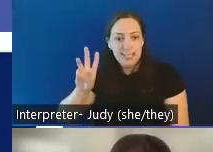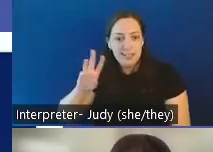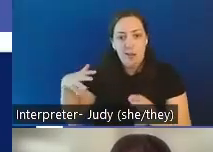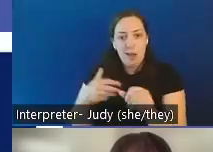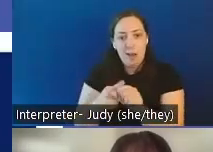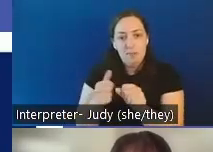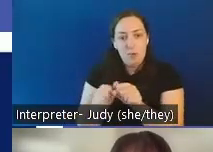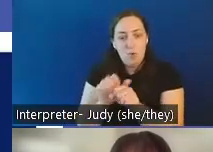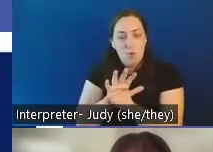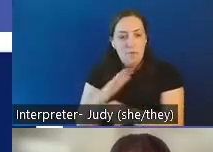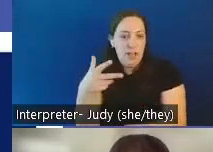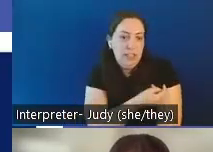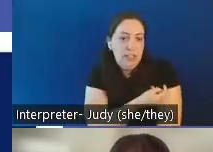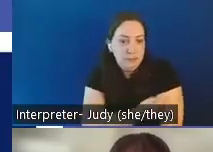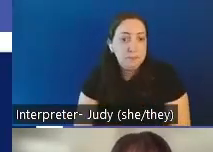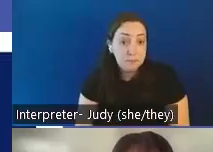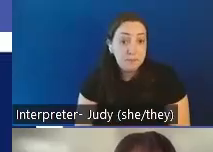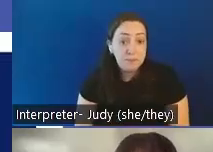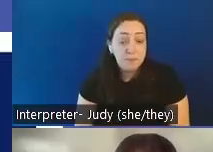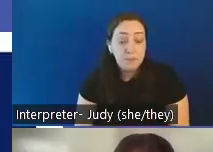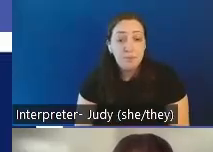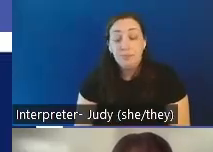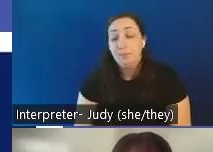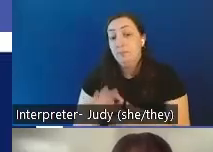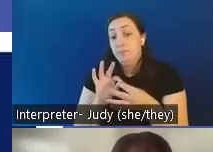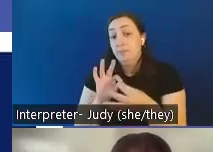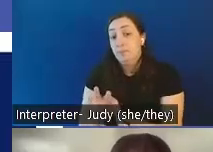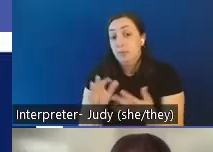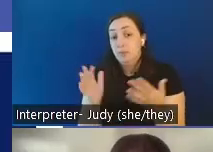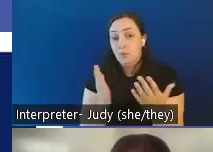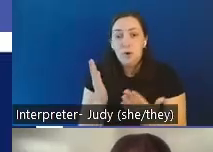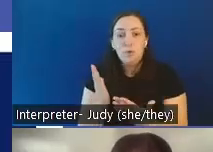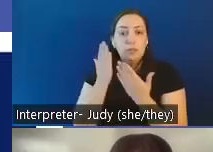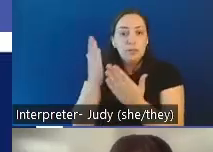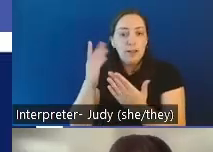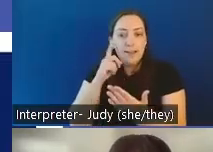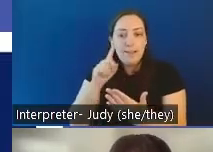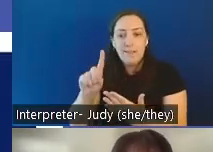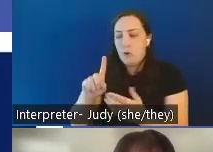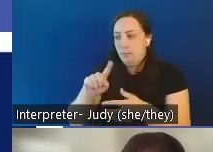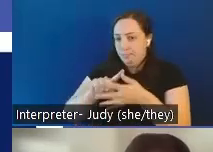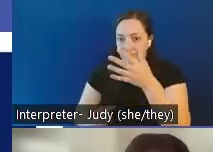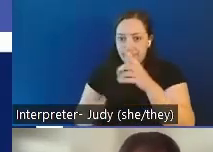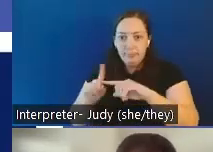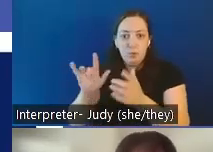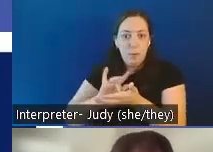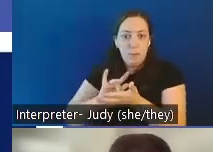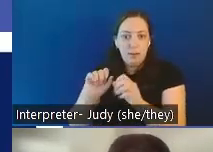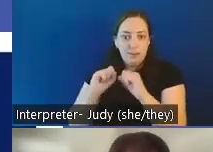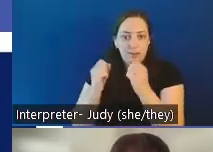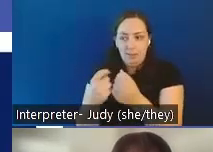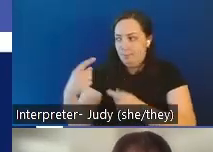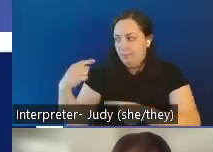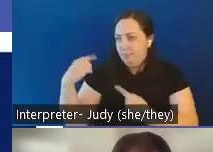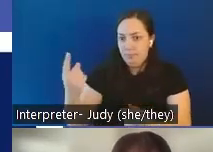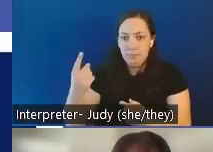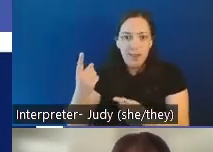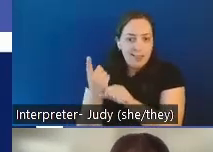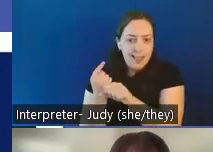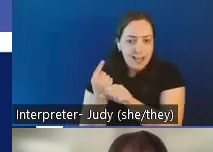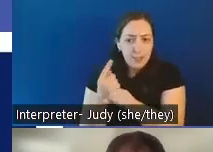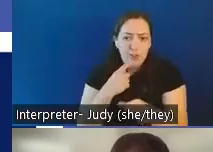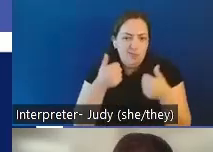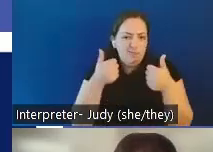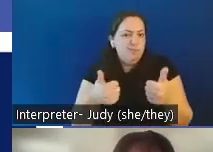COVID-19 vaccine. And this is based on the recommendations of medical societies from last year, who have said those recommendations remain in